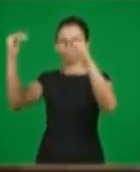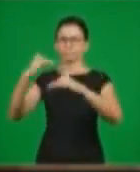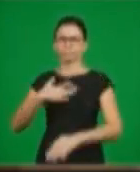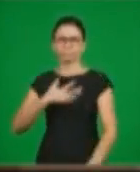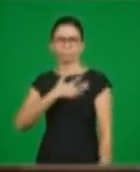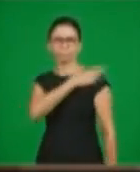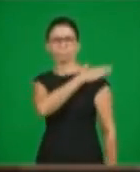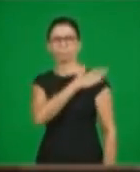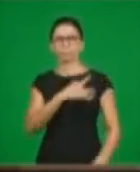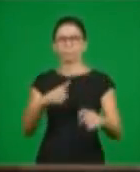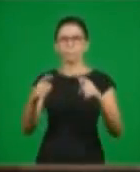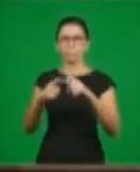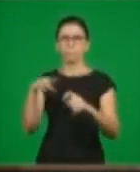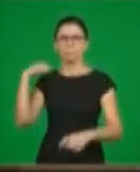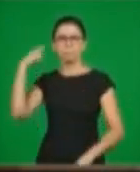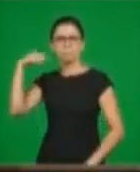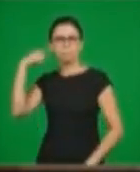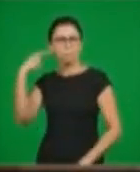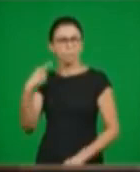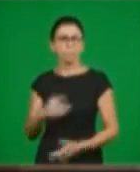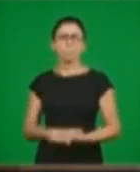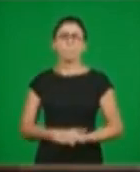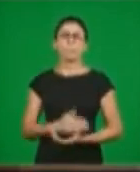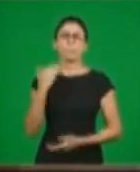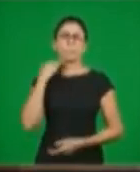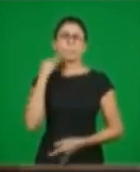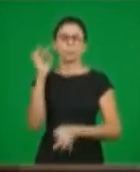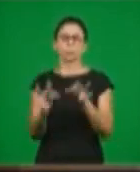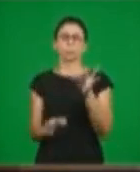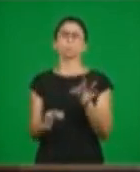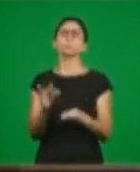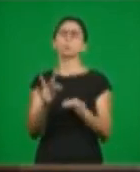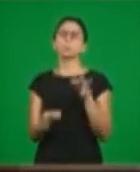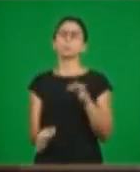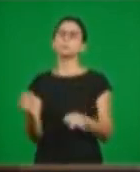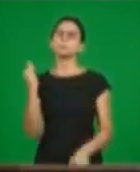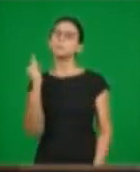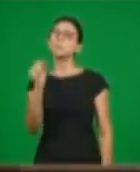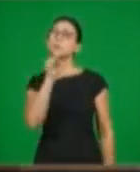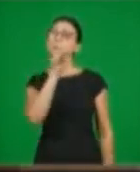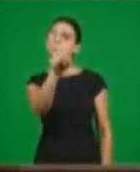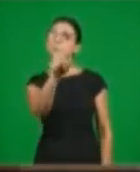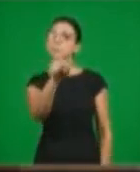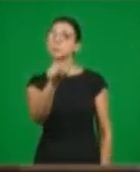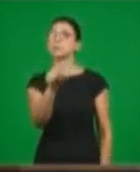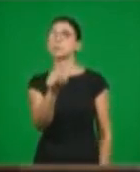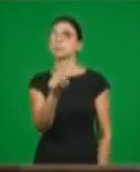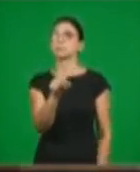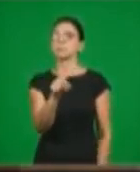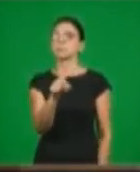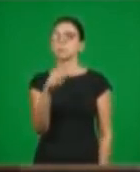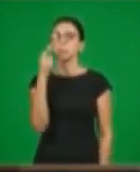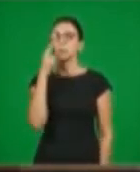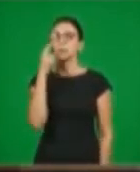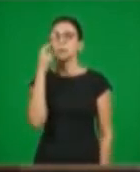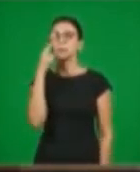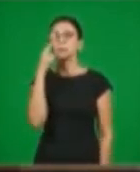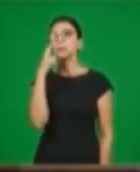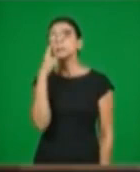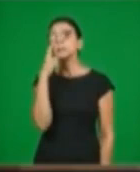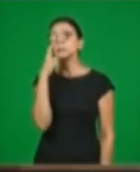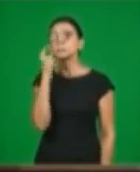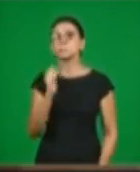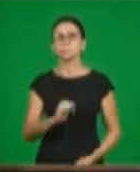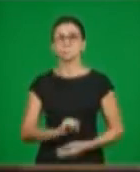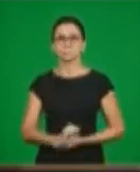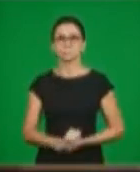To the colonels, lawyers, judges, to everyone. We are talking to these people. That